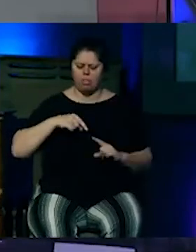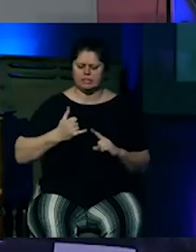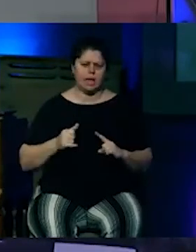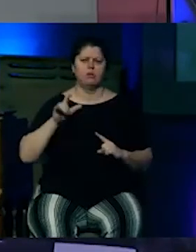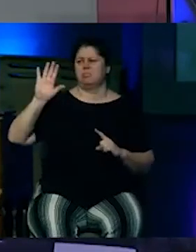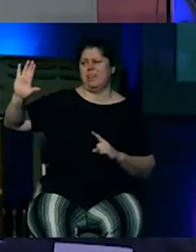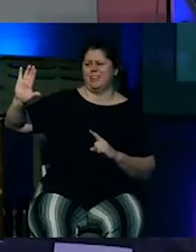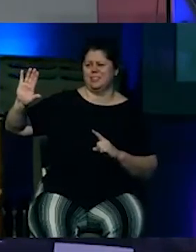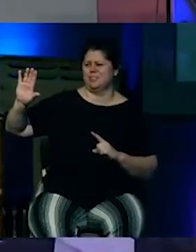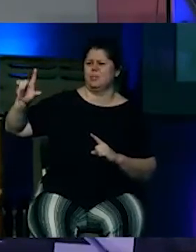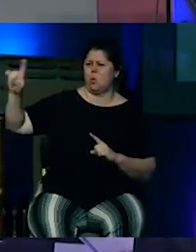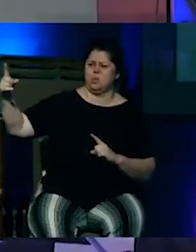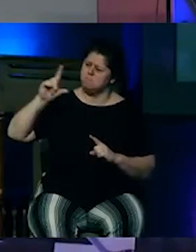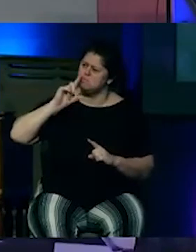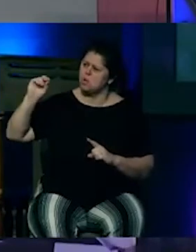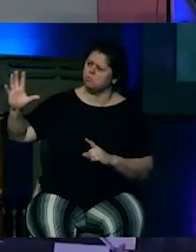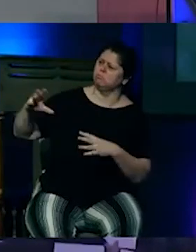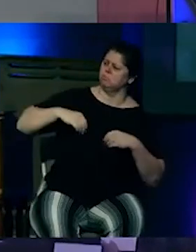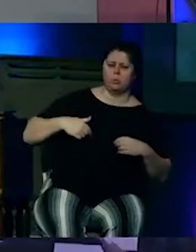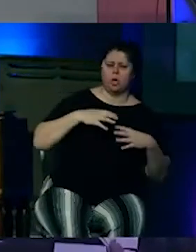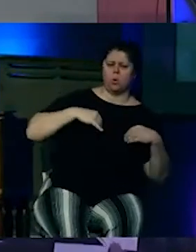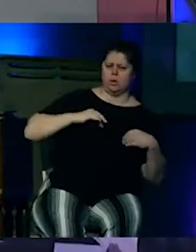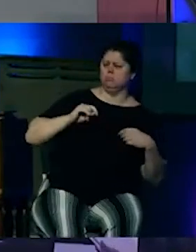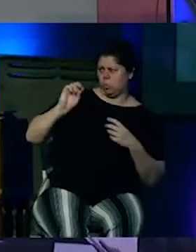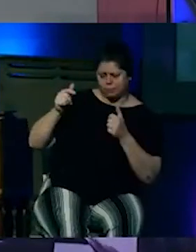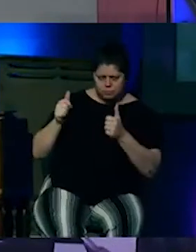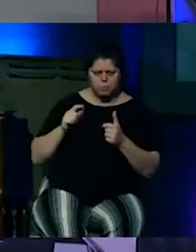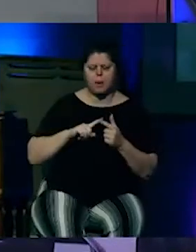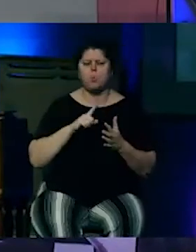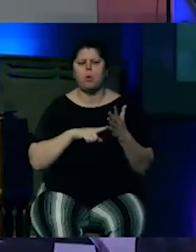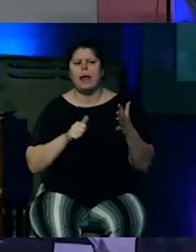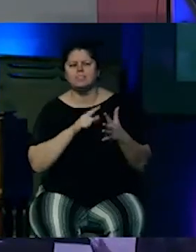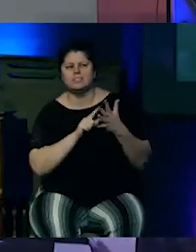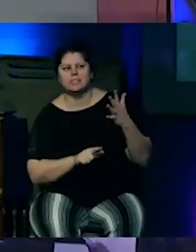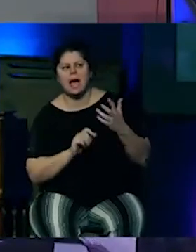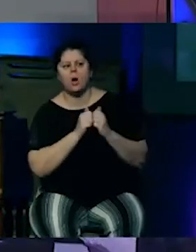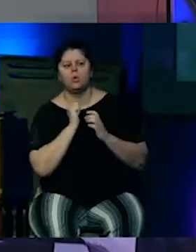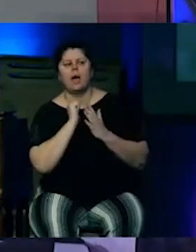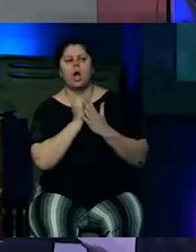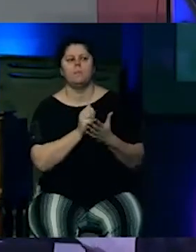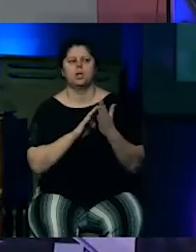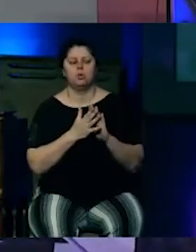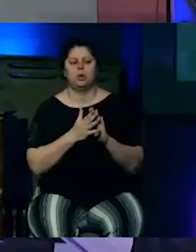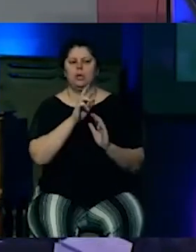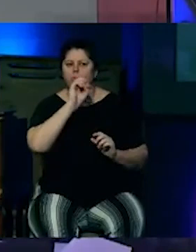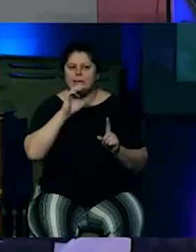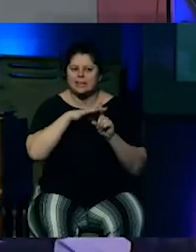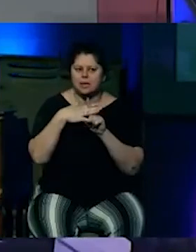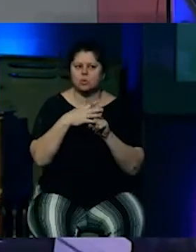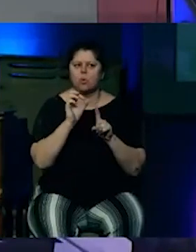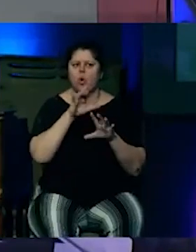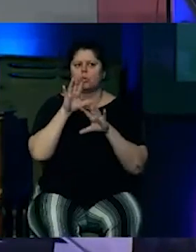to be theirs, it could be ours, what are practical things that would help a community recontextualize or